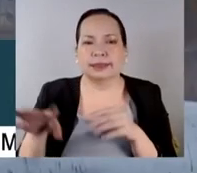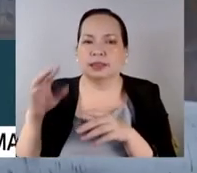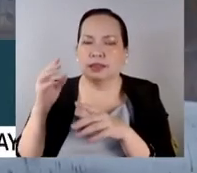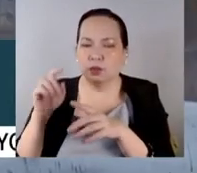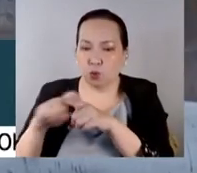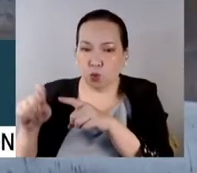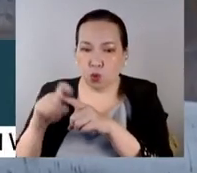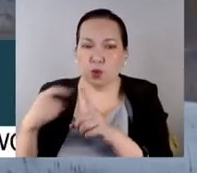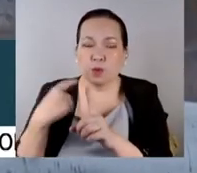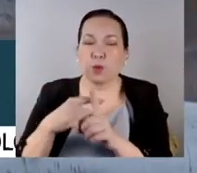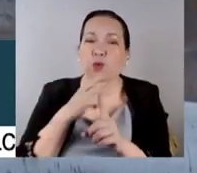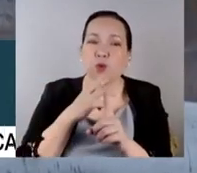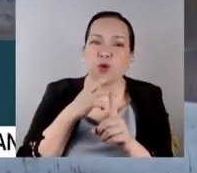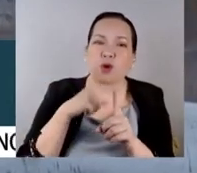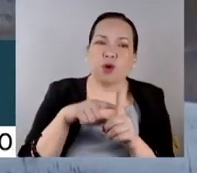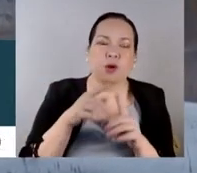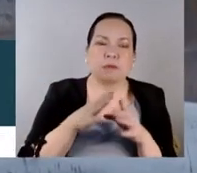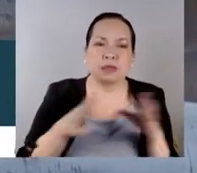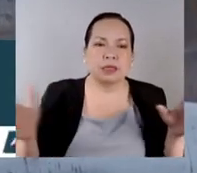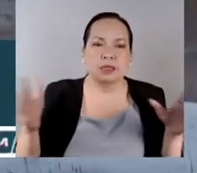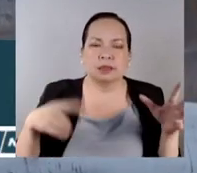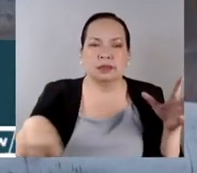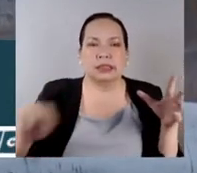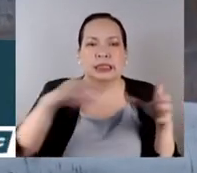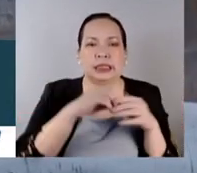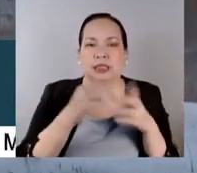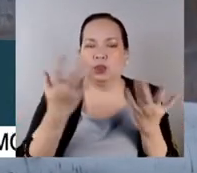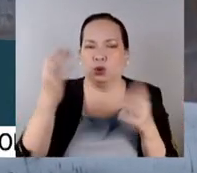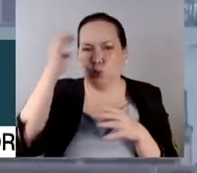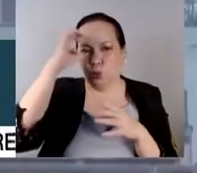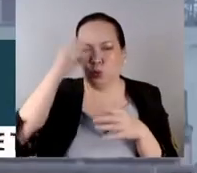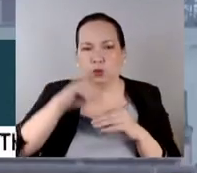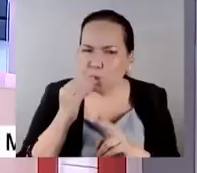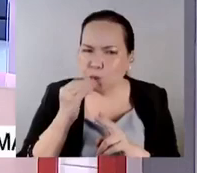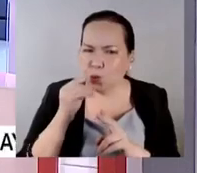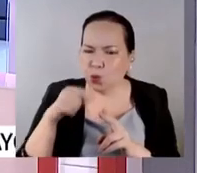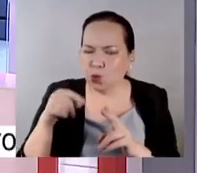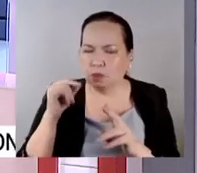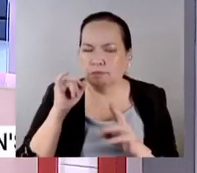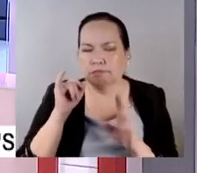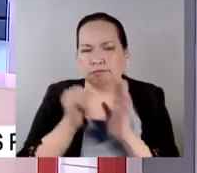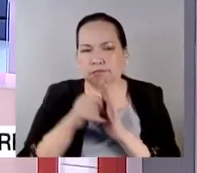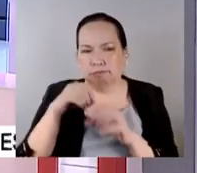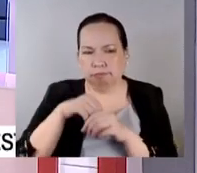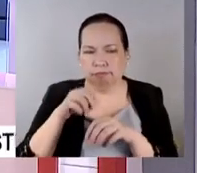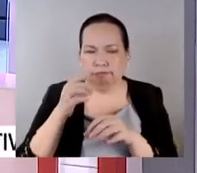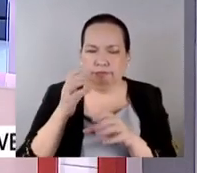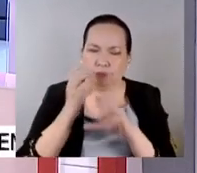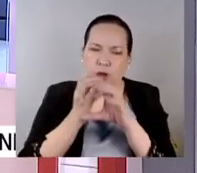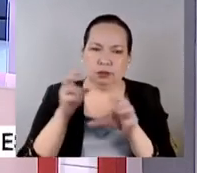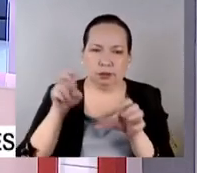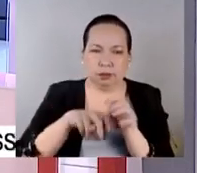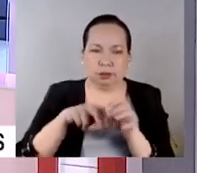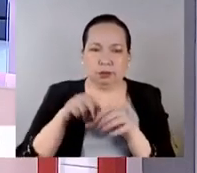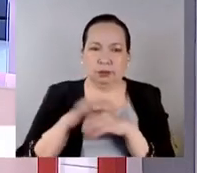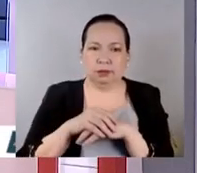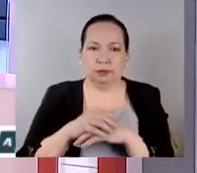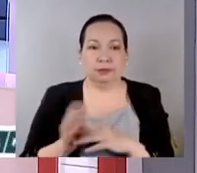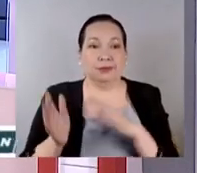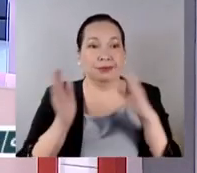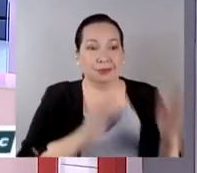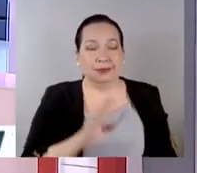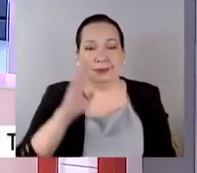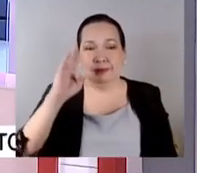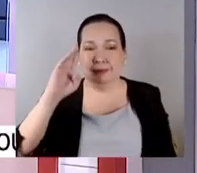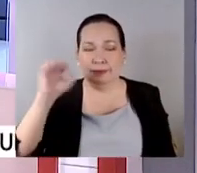the largest in Europe. Arash Arabasadi, VOA News. U.S. President Joe Biden lauds the extraordinary